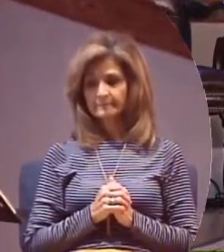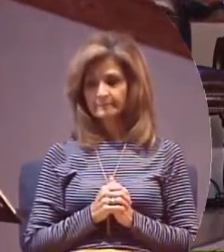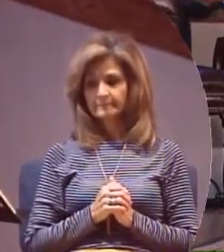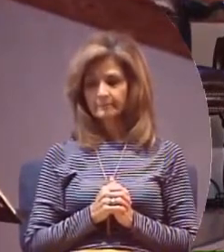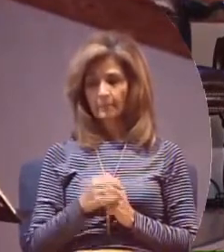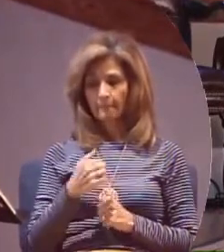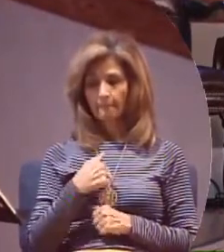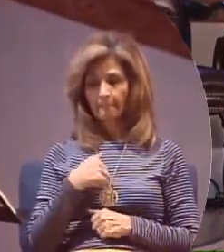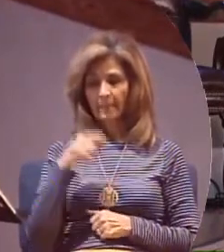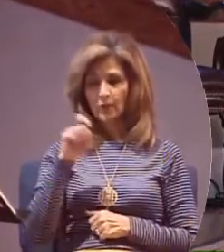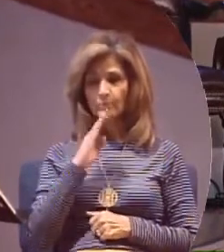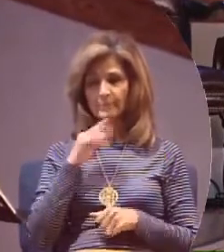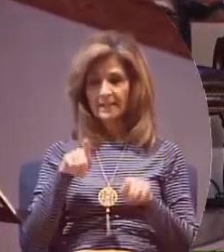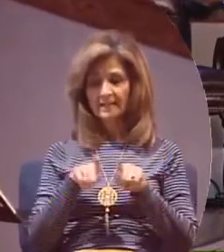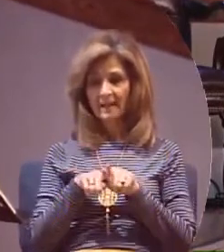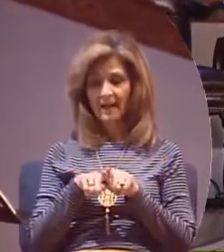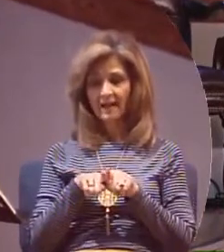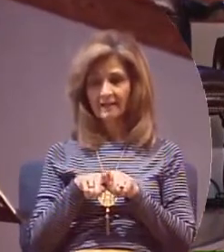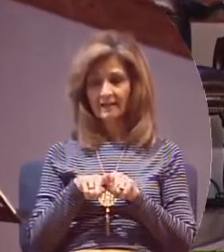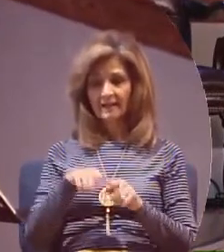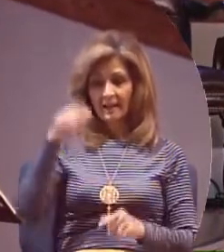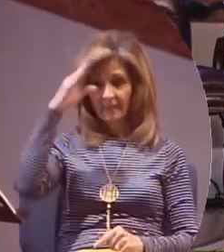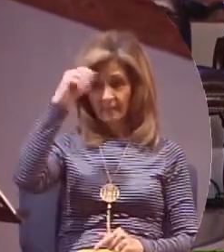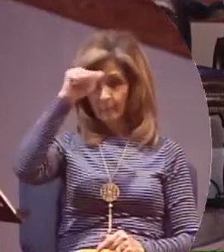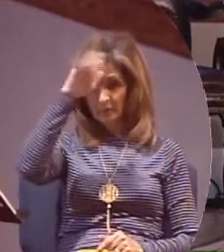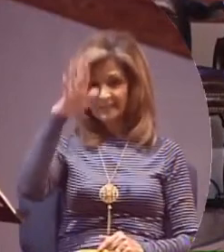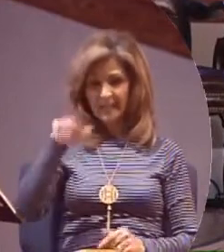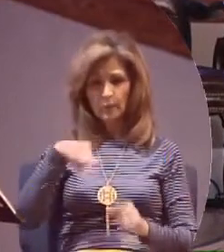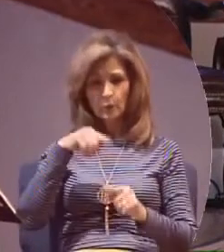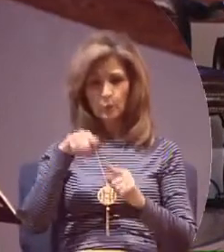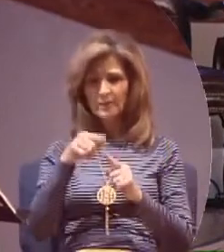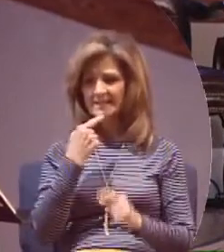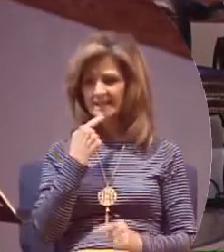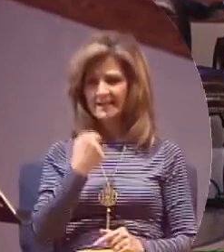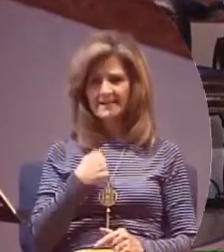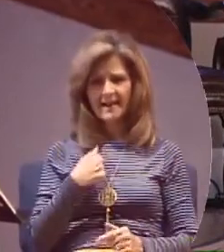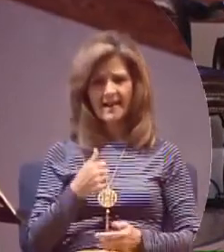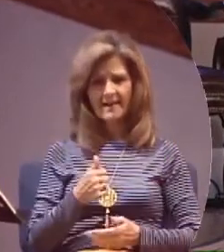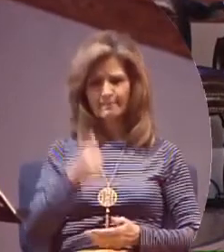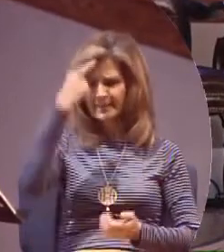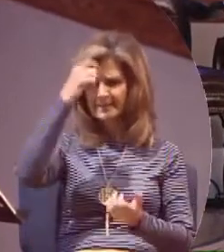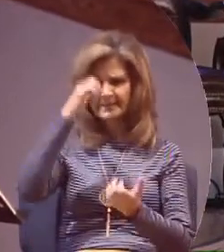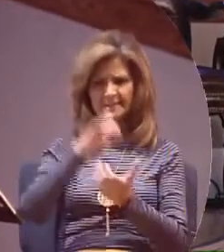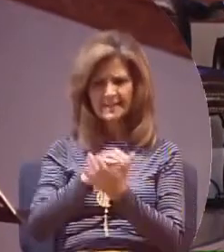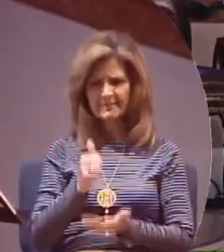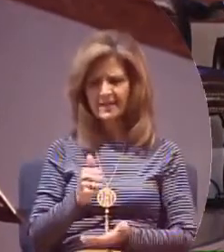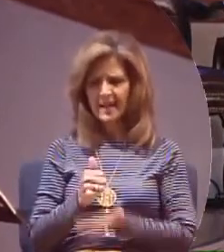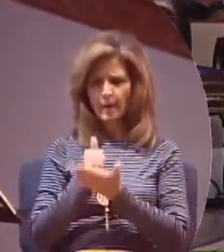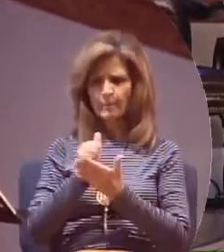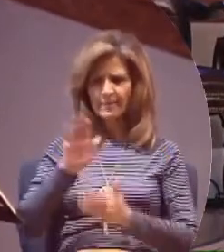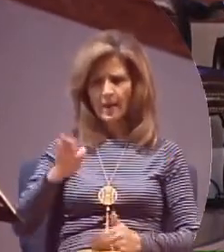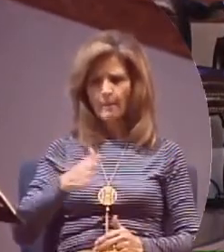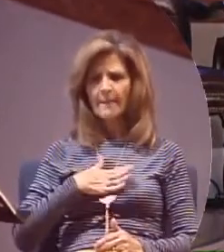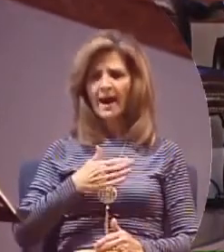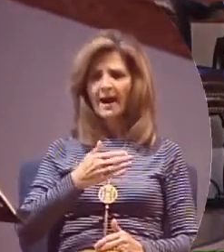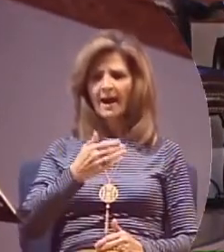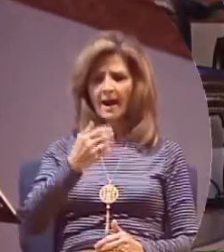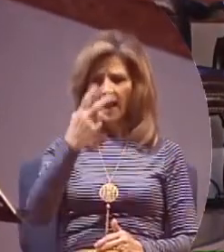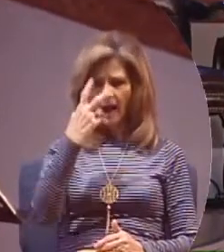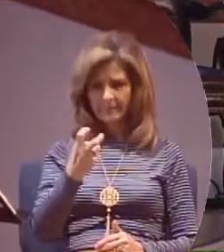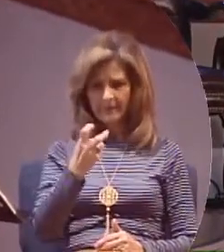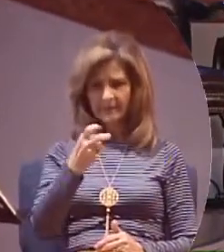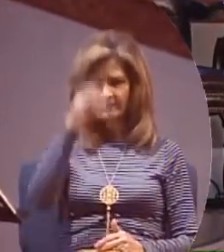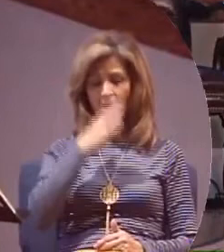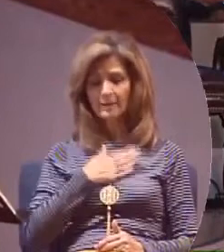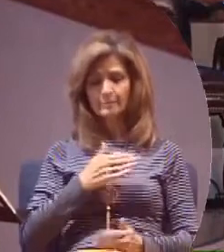I want to be like that old boy, that boy's daddy, when he said, Lord, I believe. Help Thou mine unbelief.